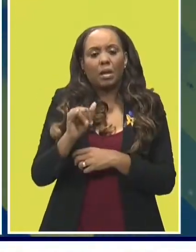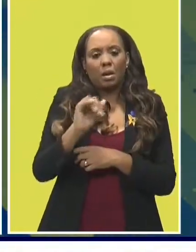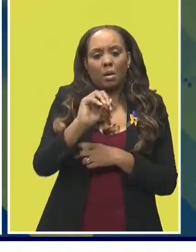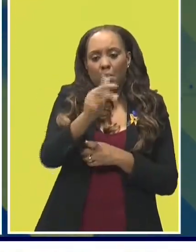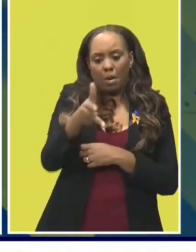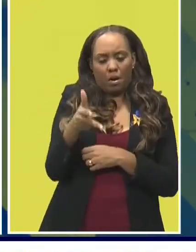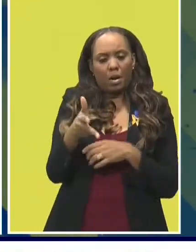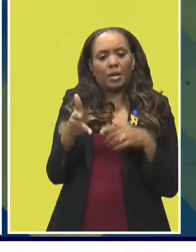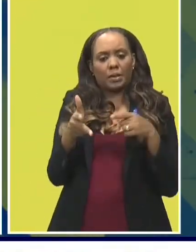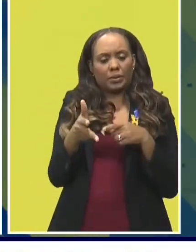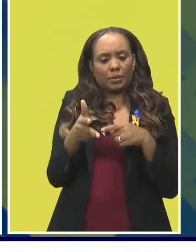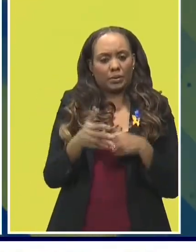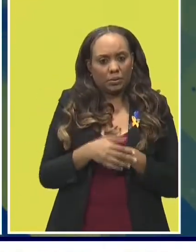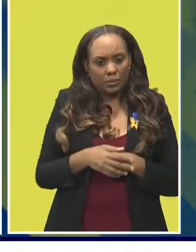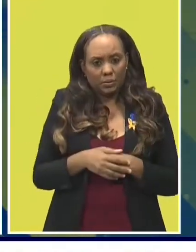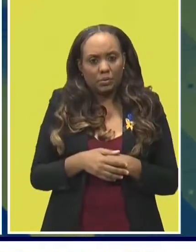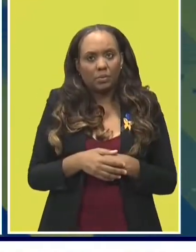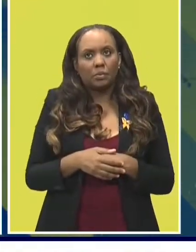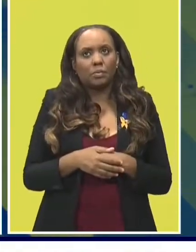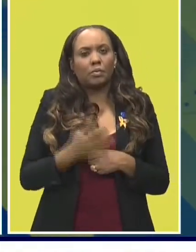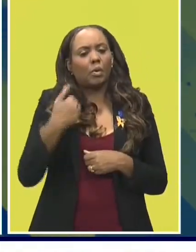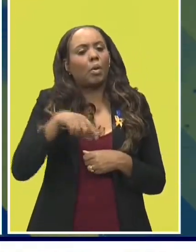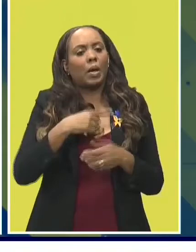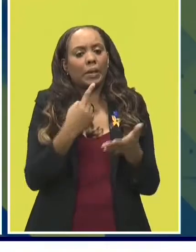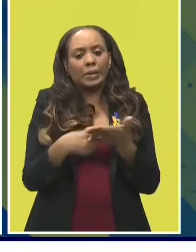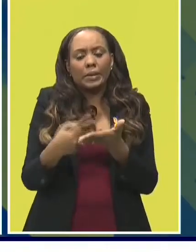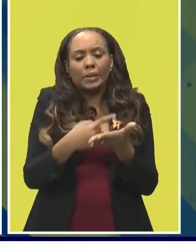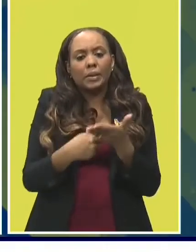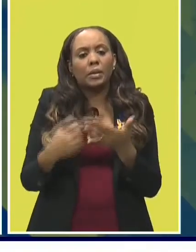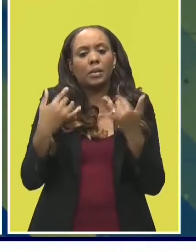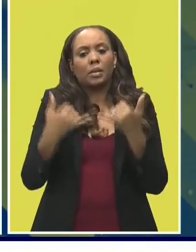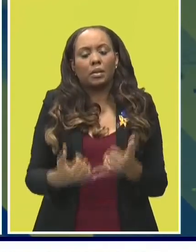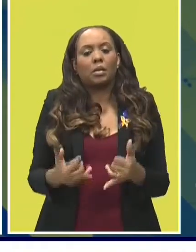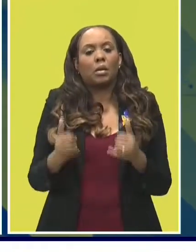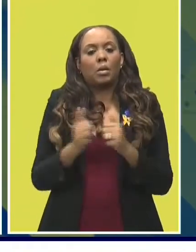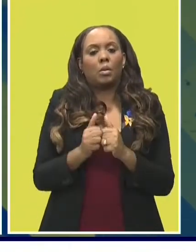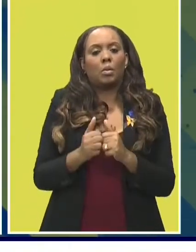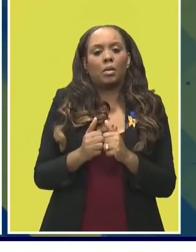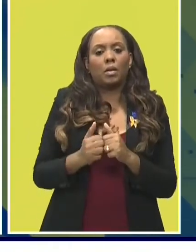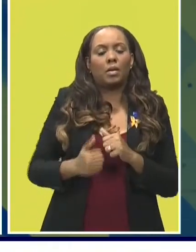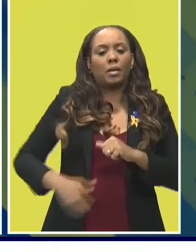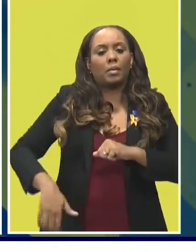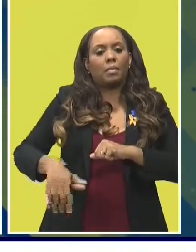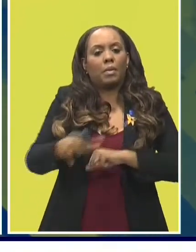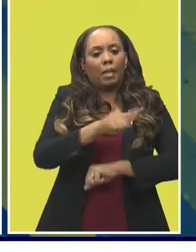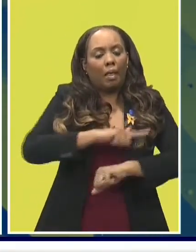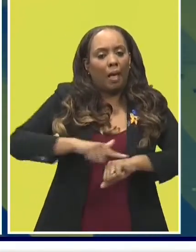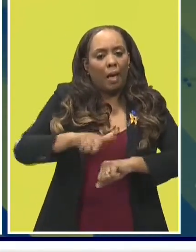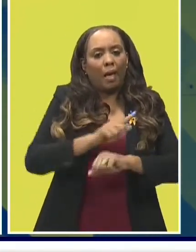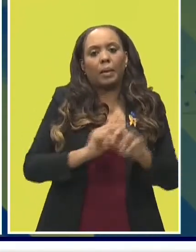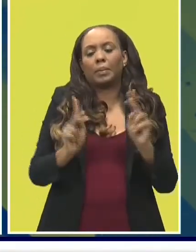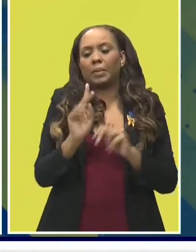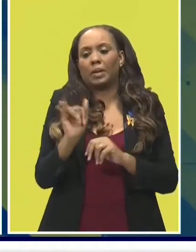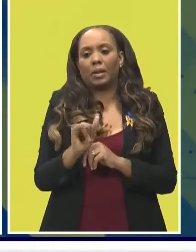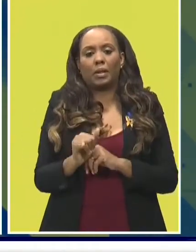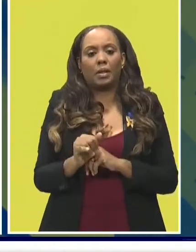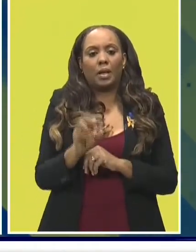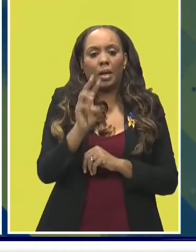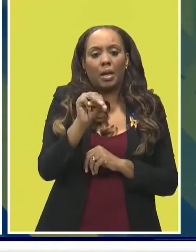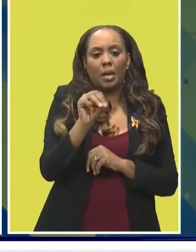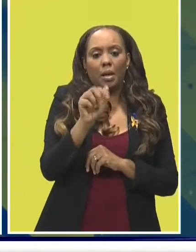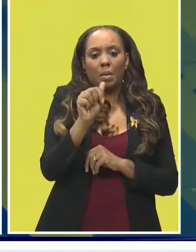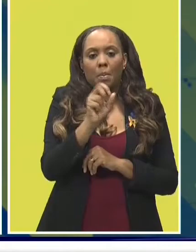are in discussions with developers of land, Massey and the Pierhead project and all of that, and we'll